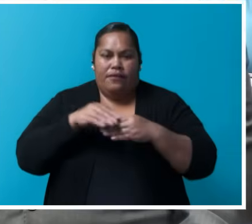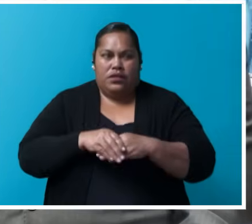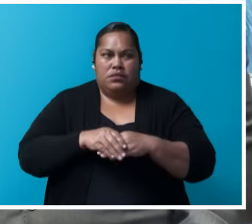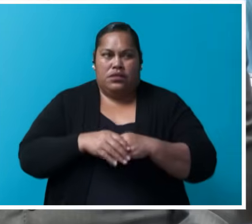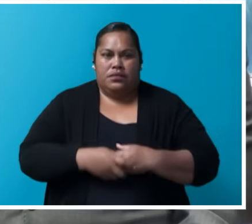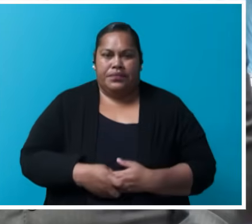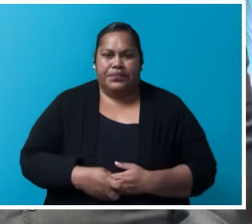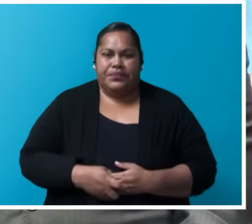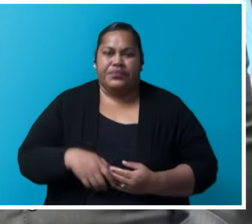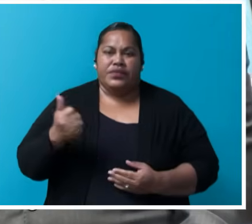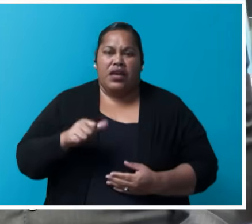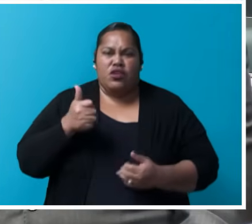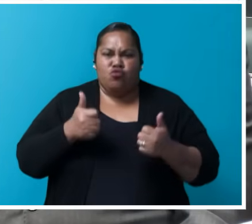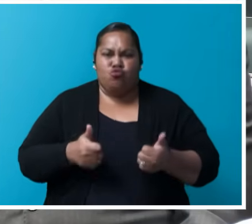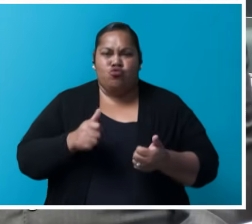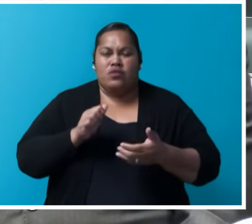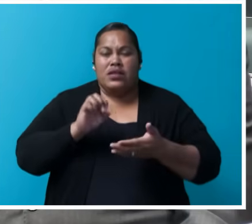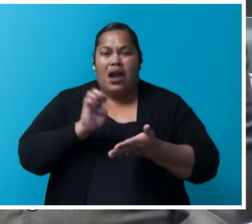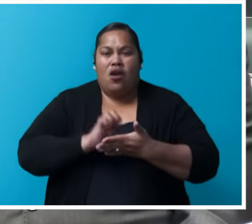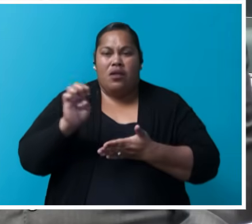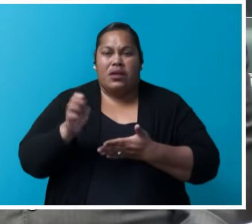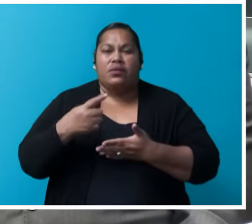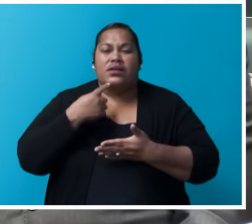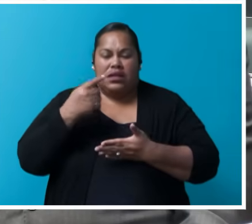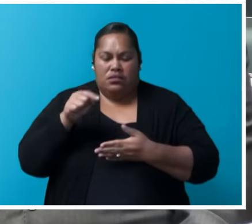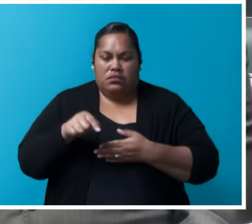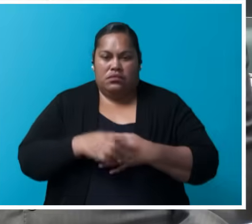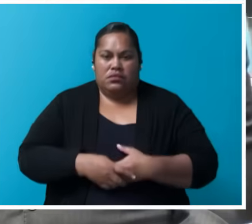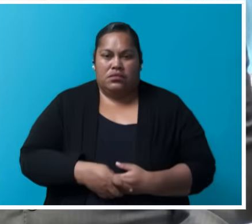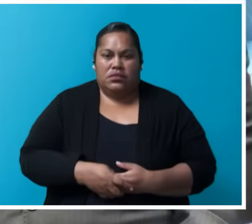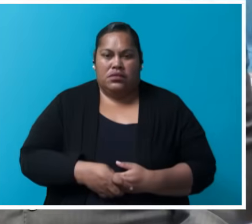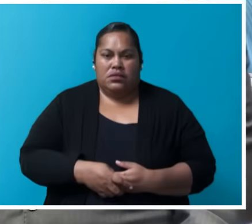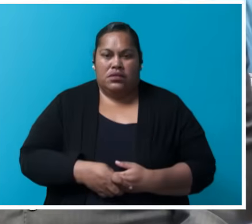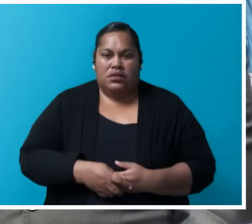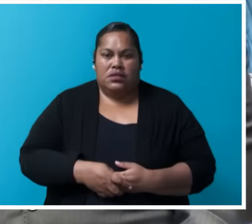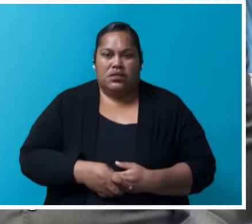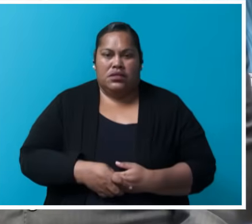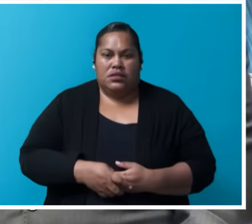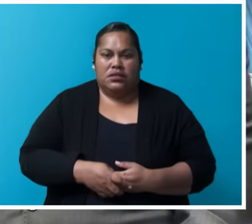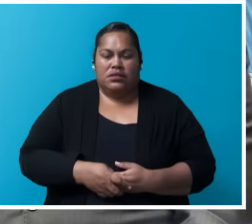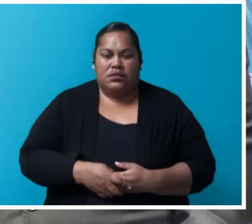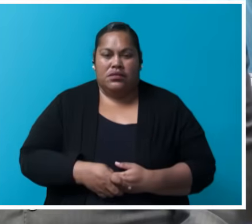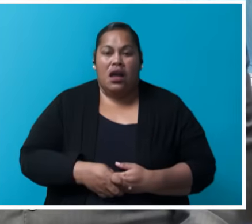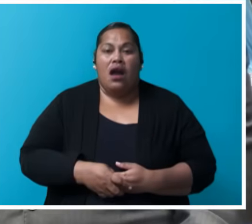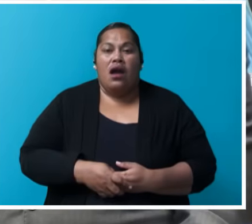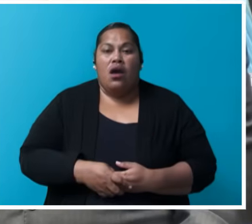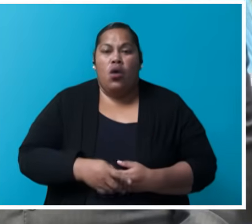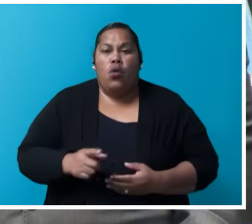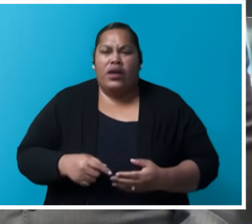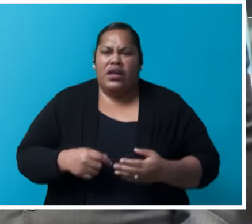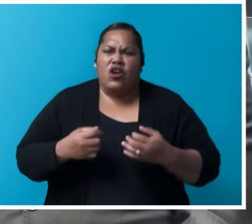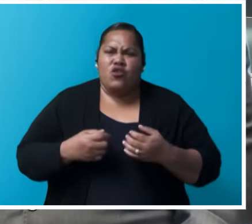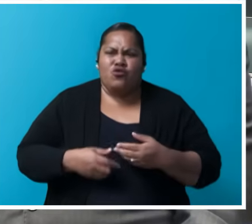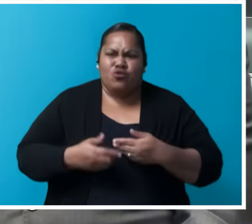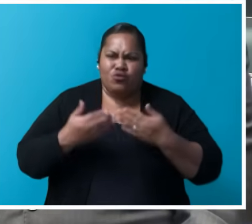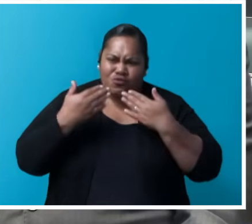Any good economist, Mr. Speaker, will tell you this, that this is very prudent. We are extremely grateful to our development partners